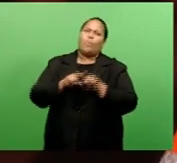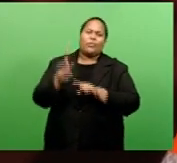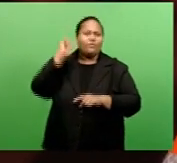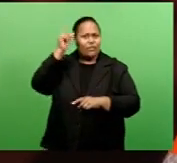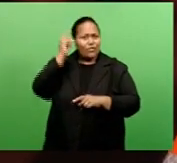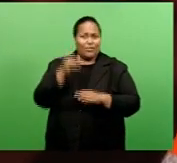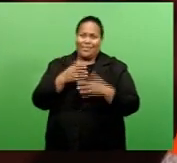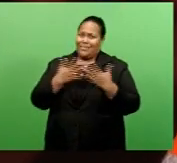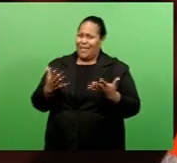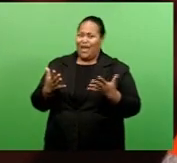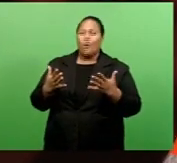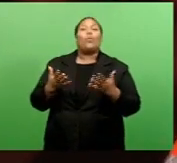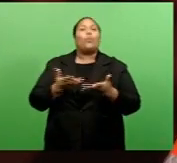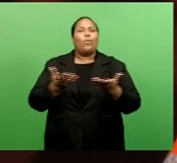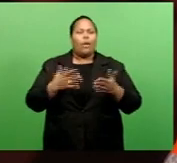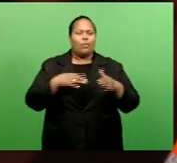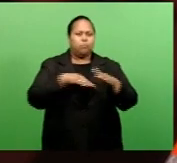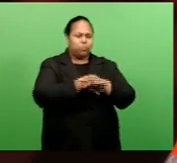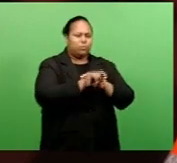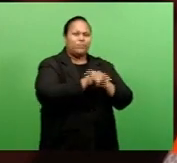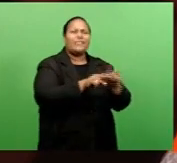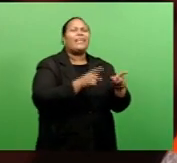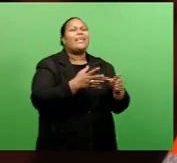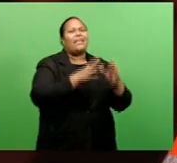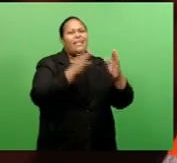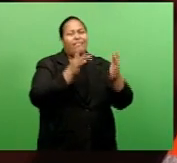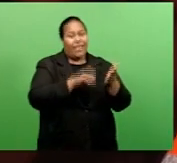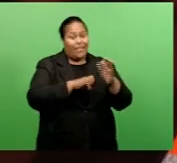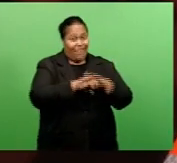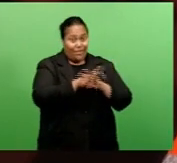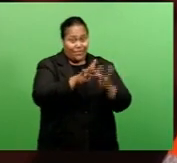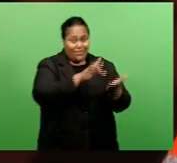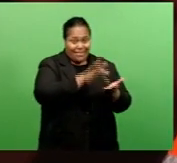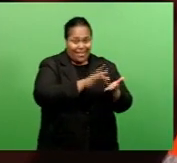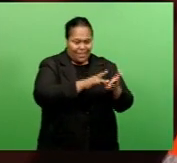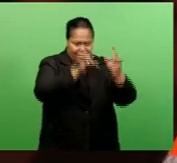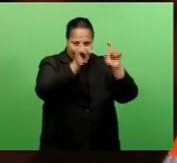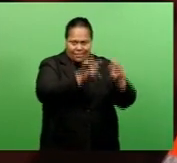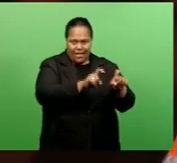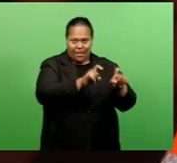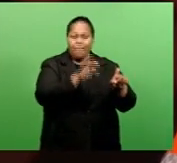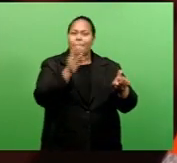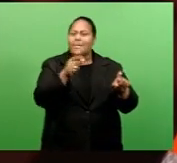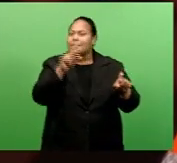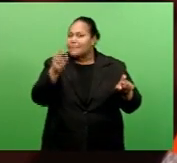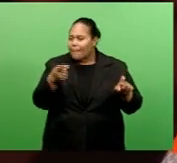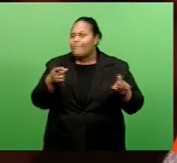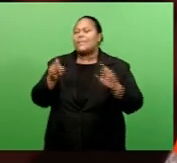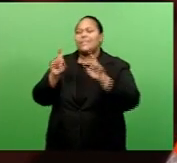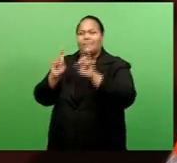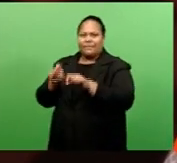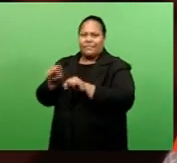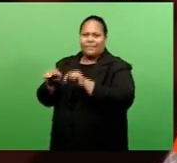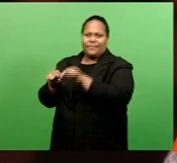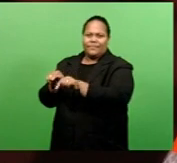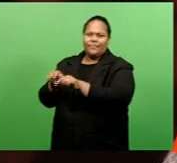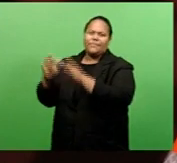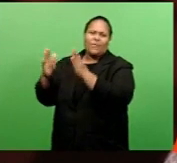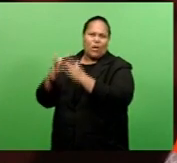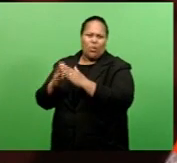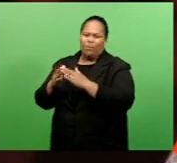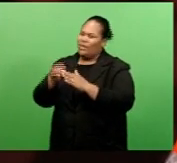now taking shelter in various evacuation centers, while some remain in their respective homes to avoid mishaps